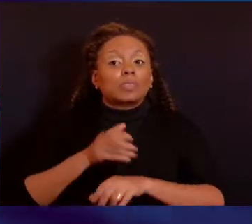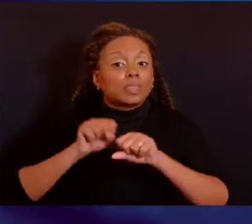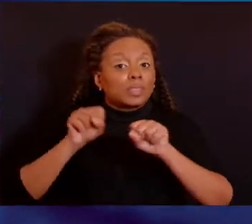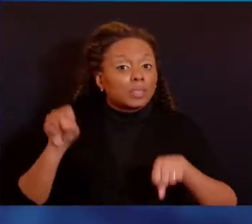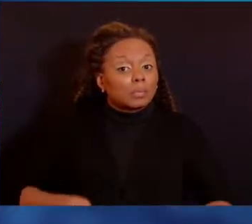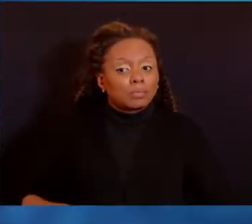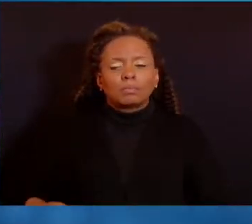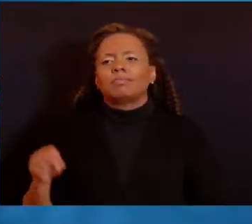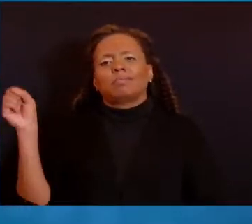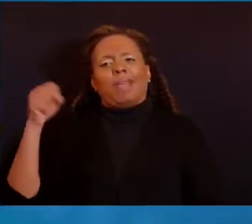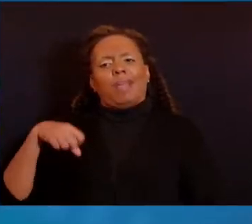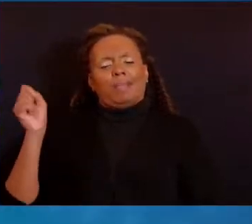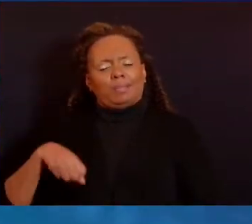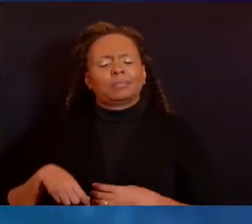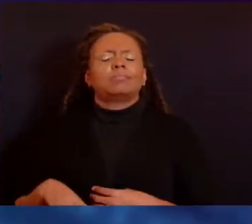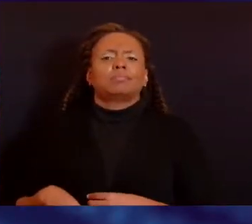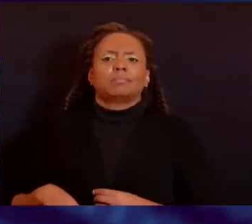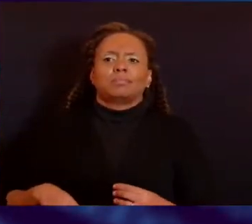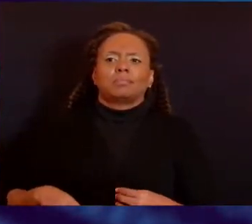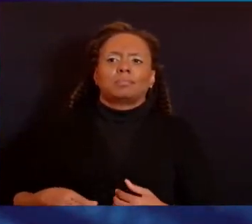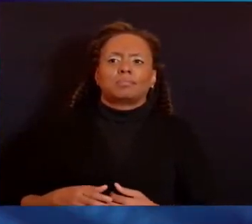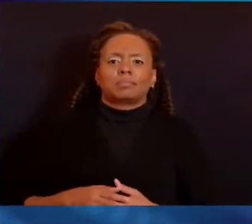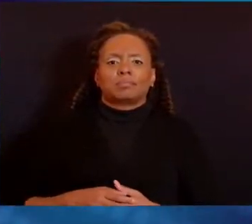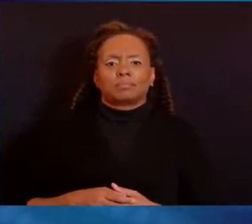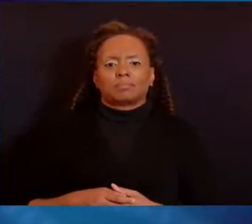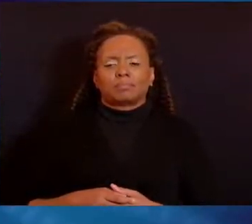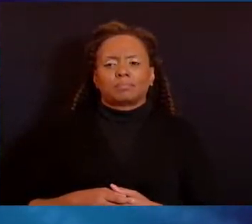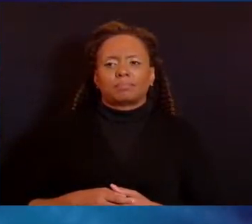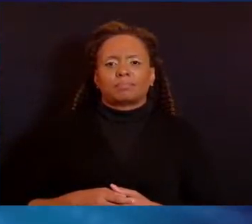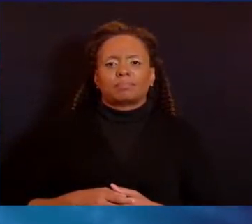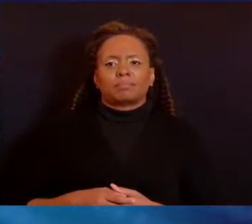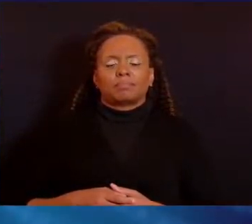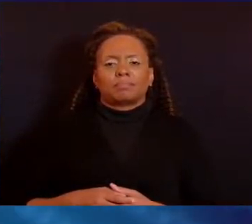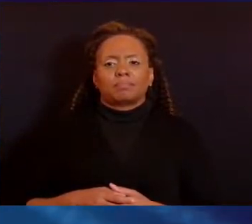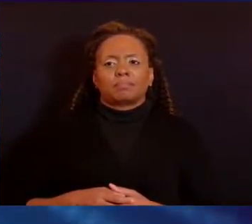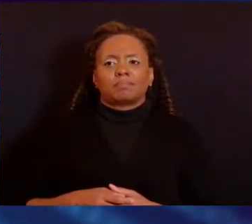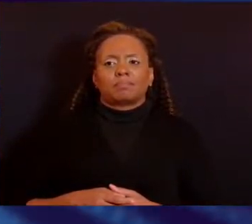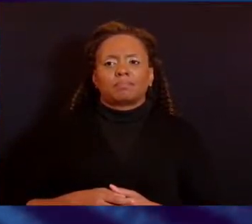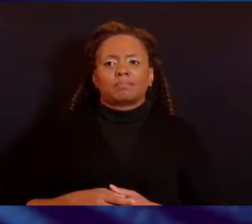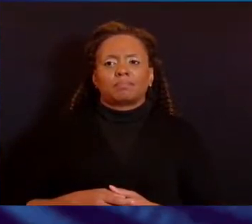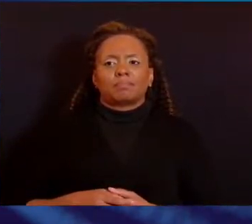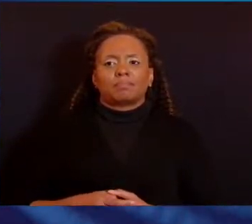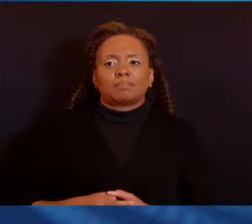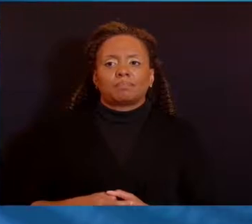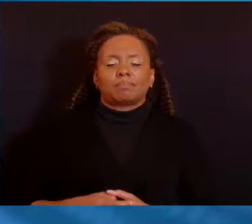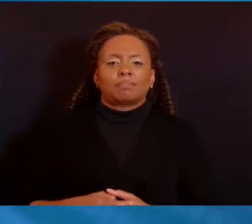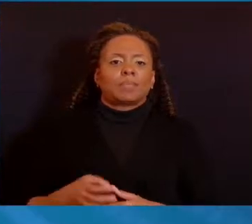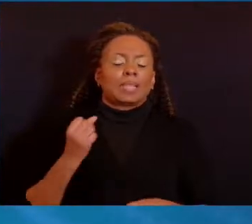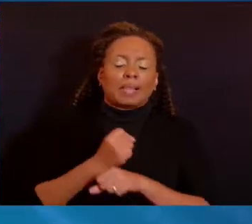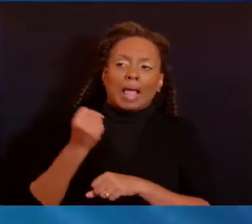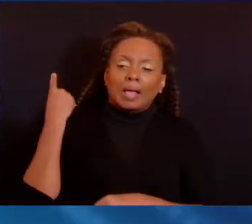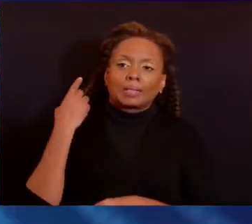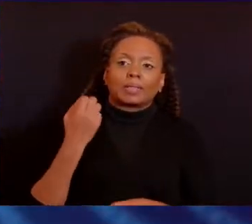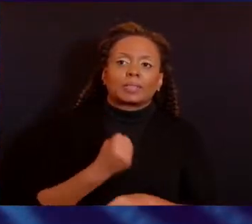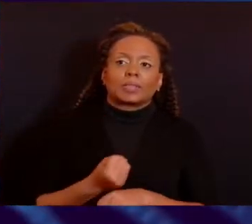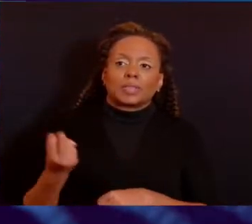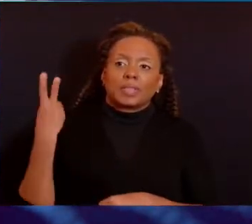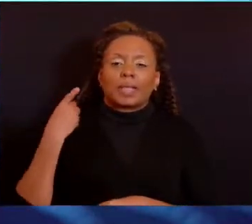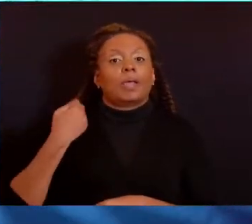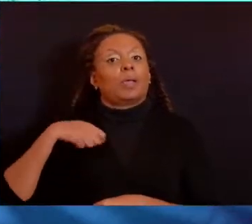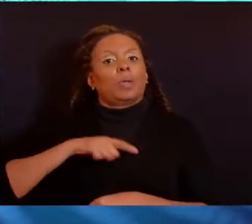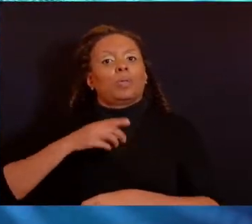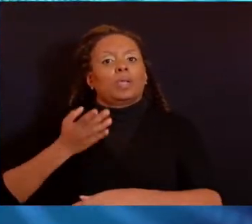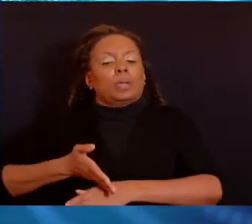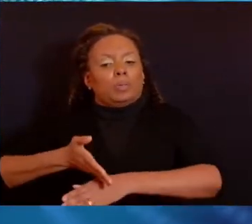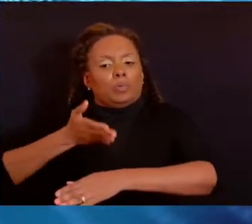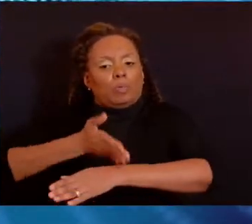there is. When we look back at where we were from the Met Office, let's say a year, 2 years ago, we've made improvements